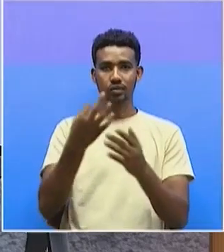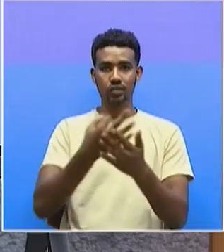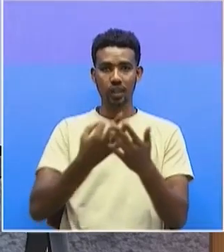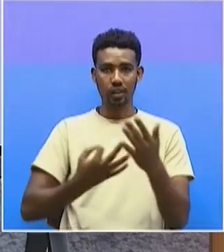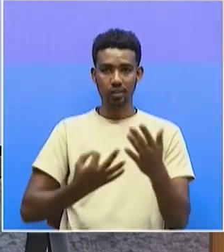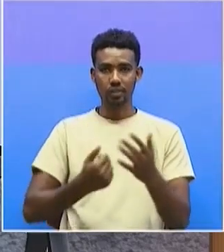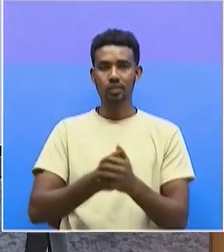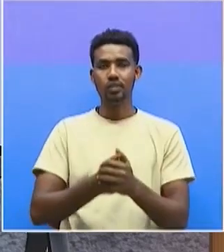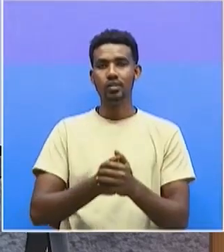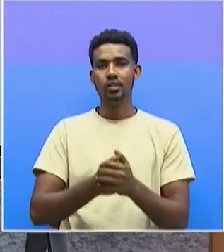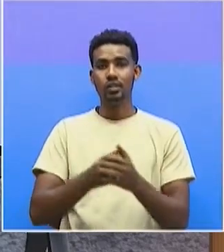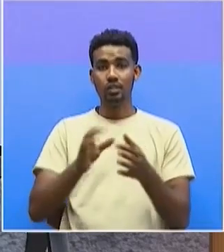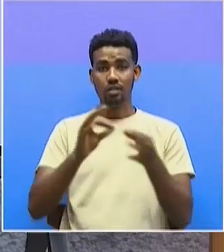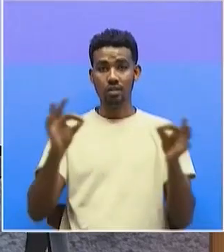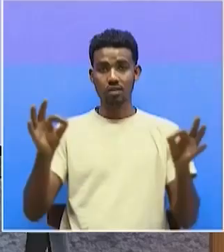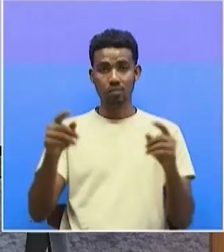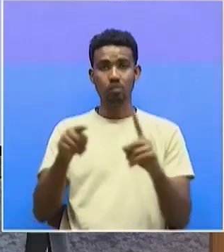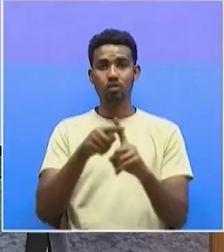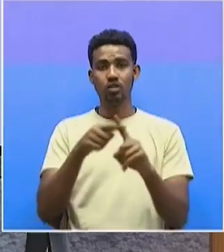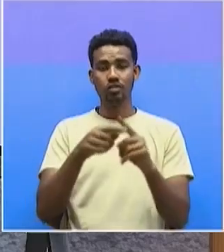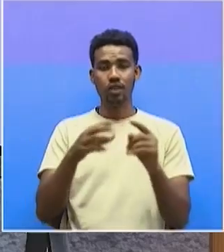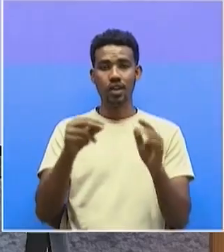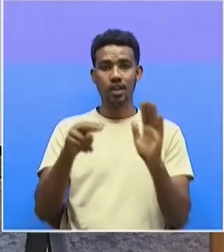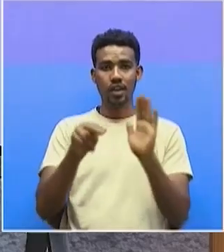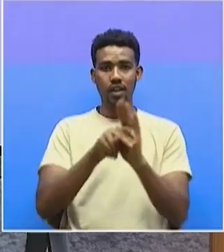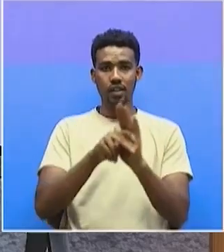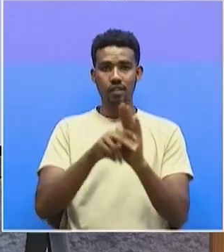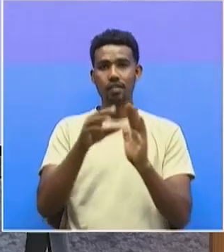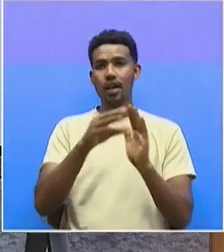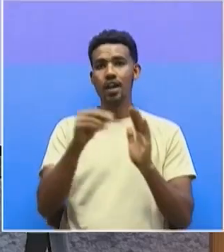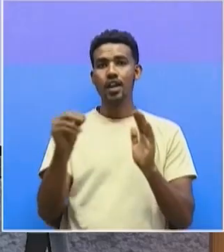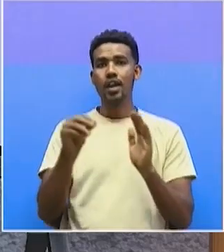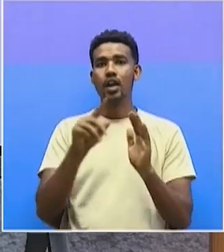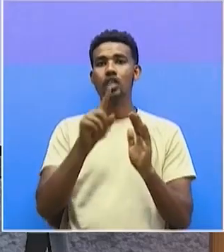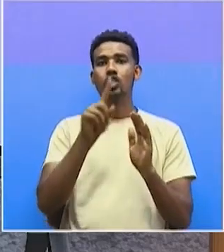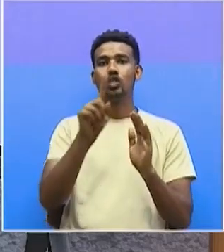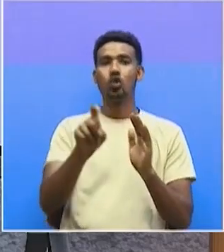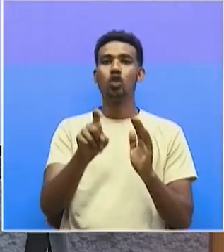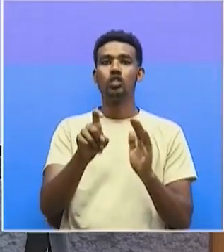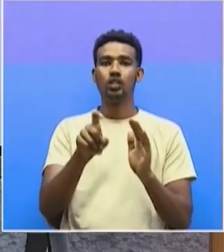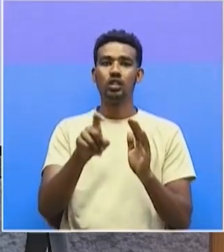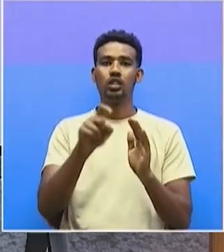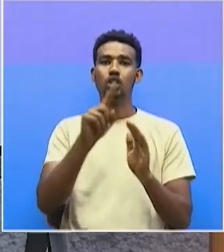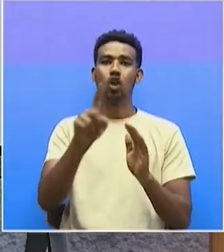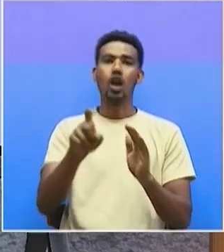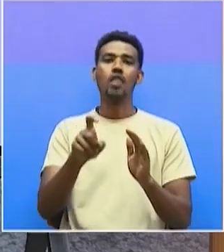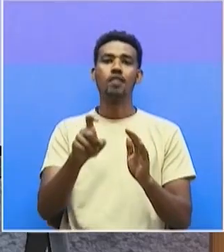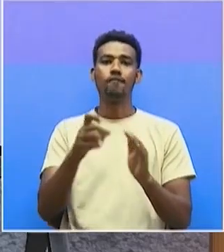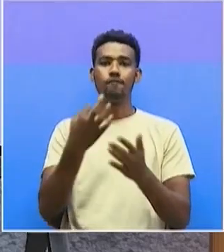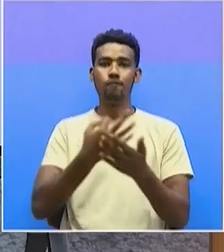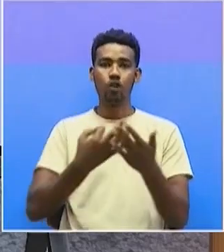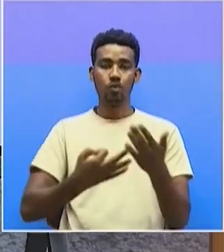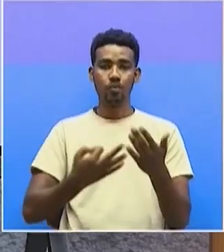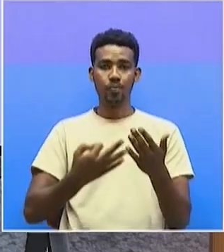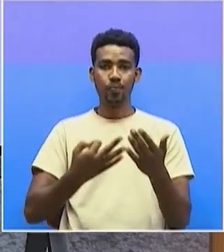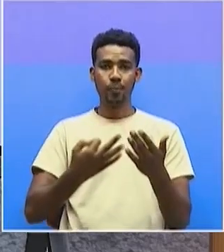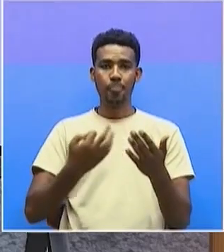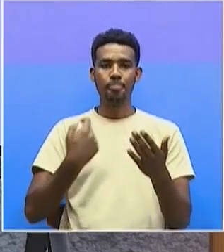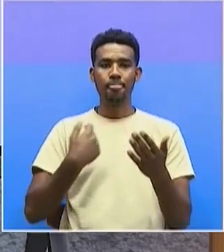sentence, and negative, and also interrogative. But we are going to start